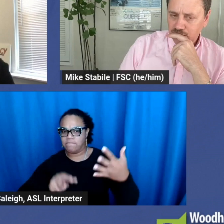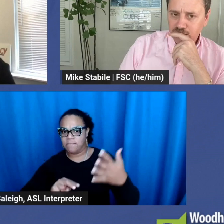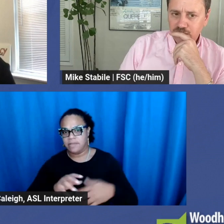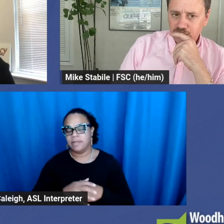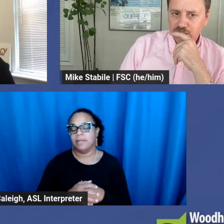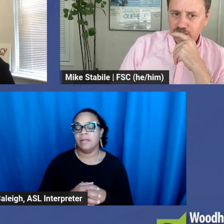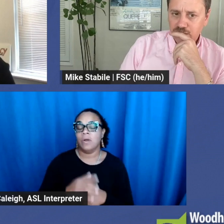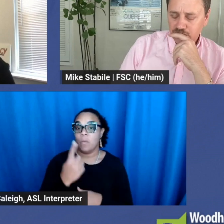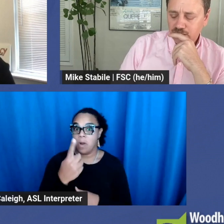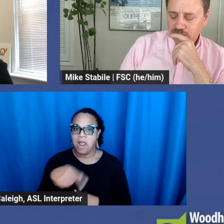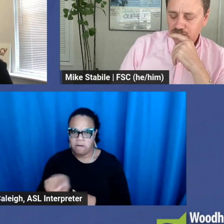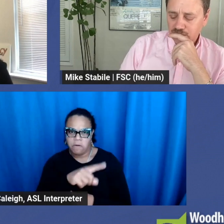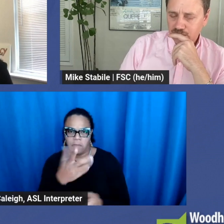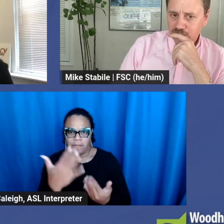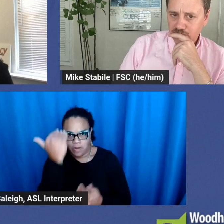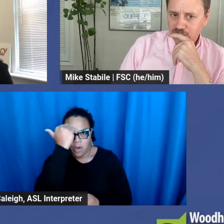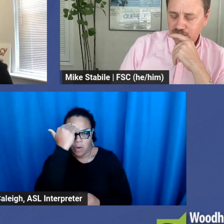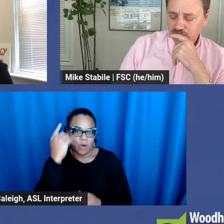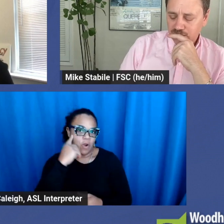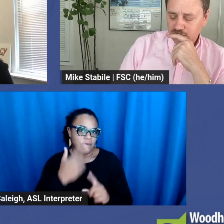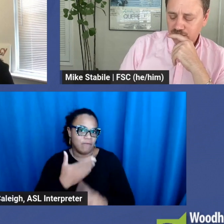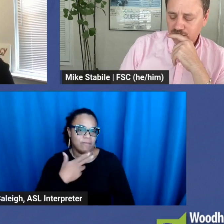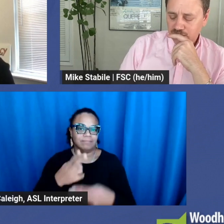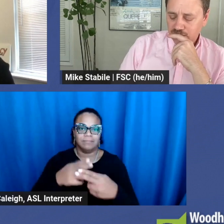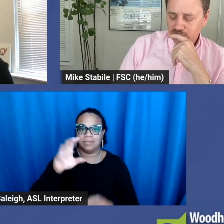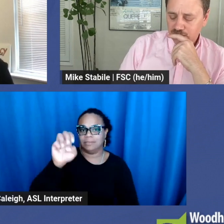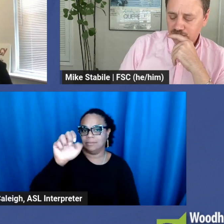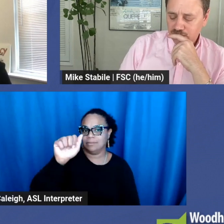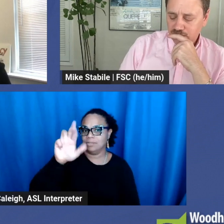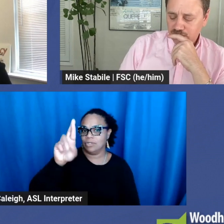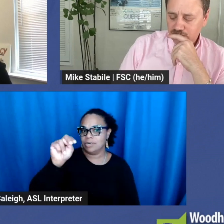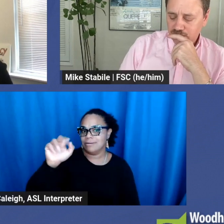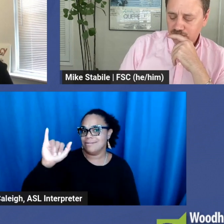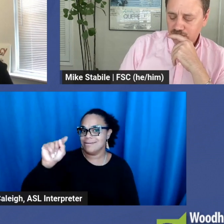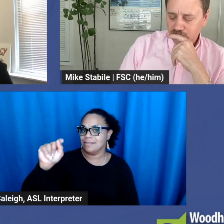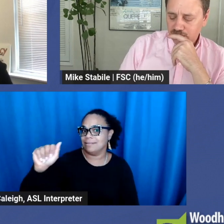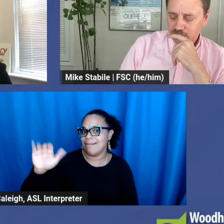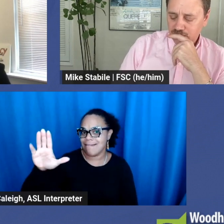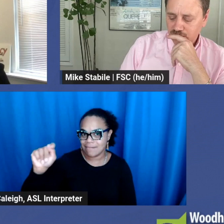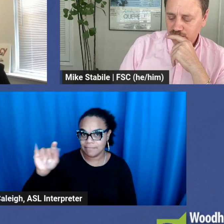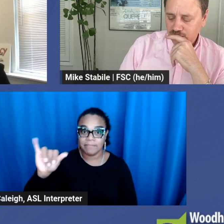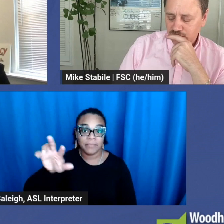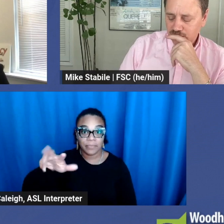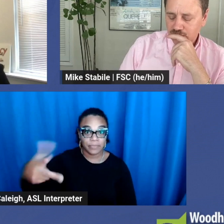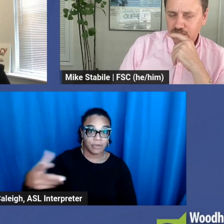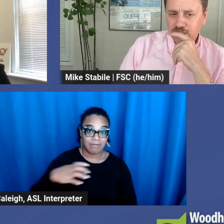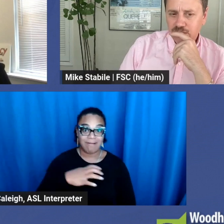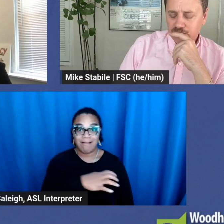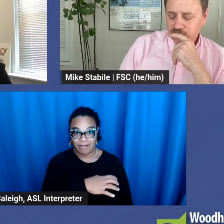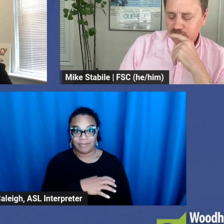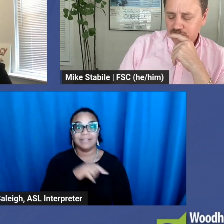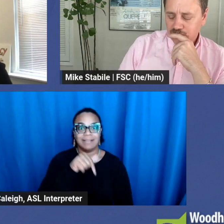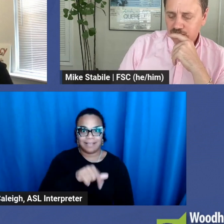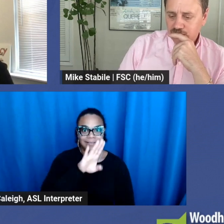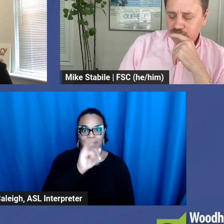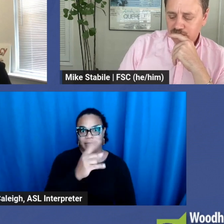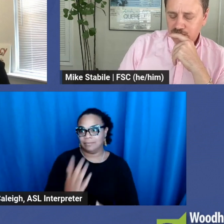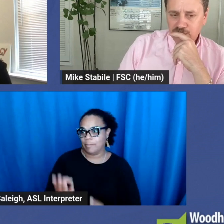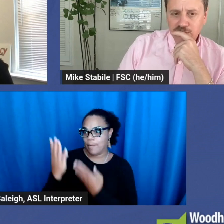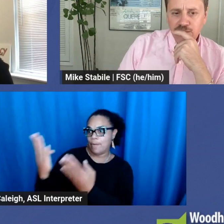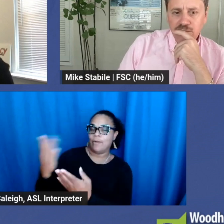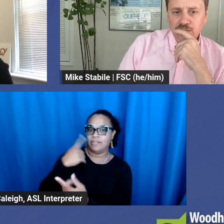really familiar to folks. That's the Earn It Act. This will be the 3rd Congress that the Earn It Act has been brought up and